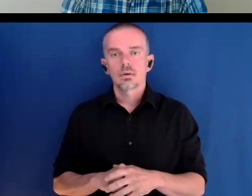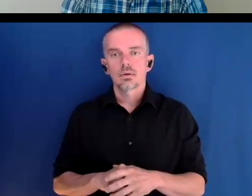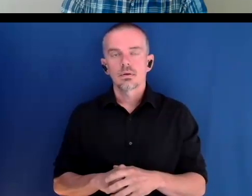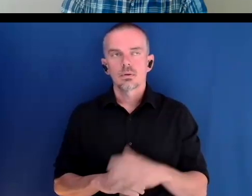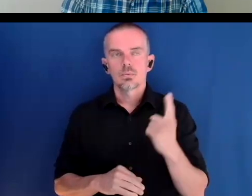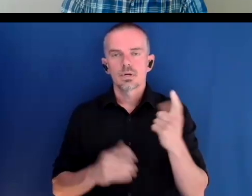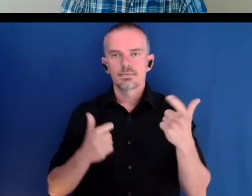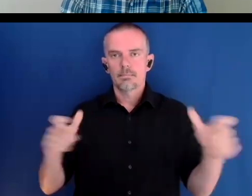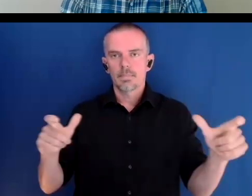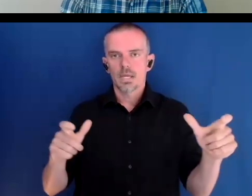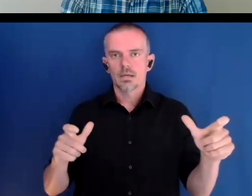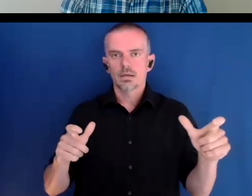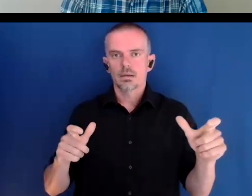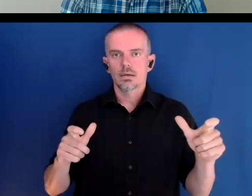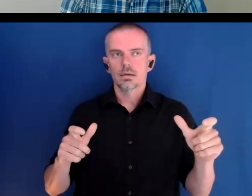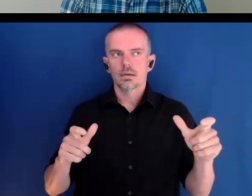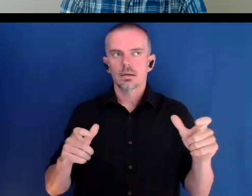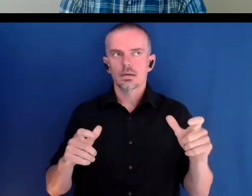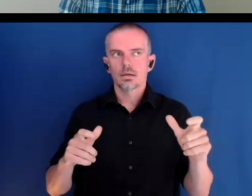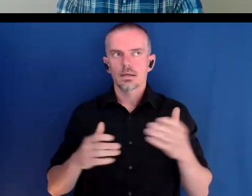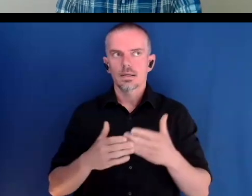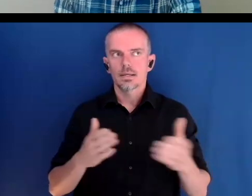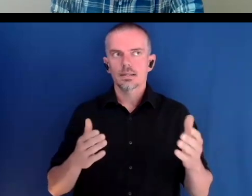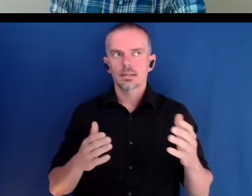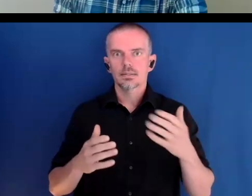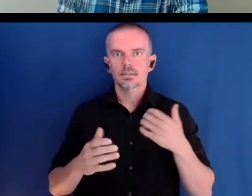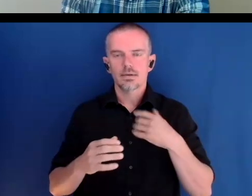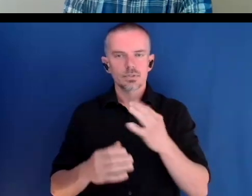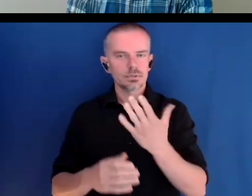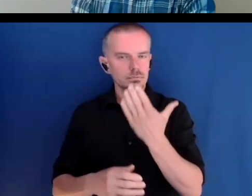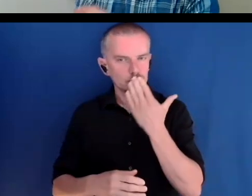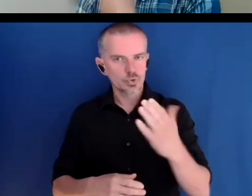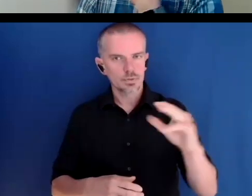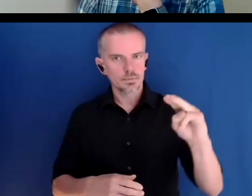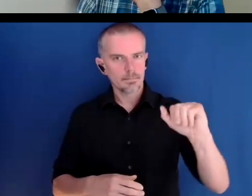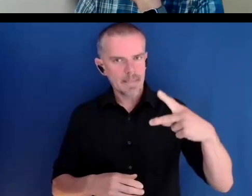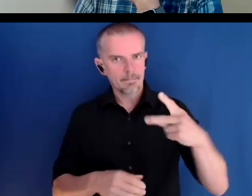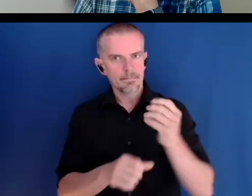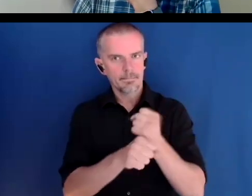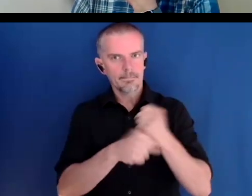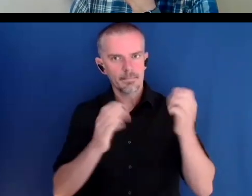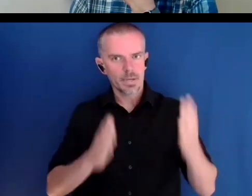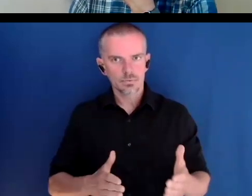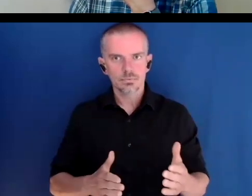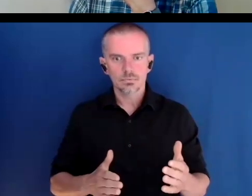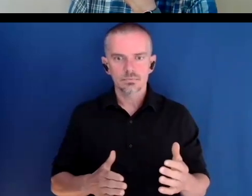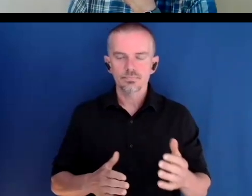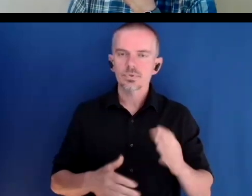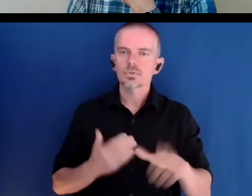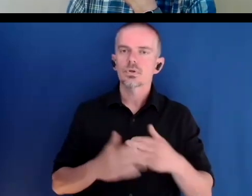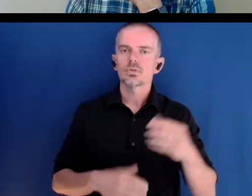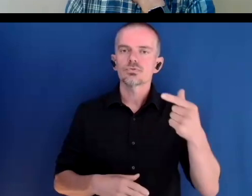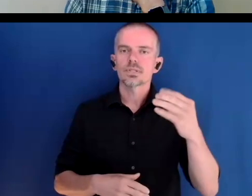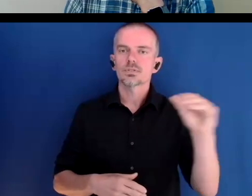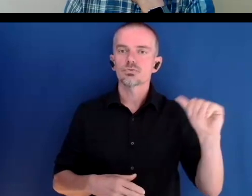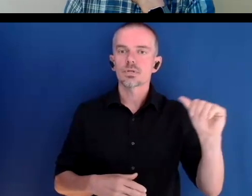of the big things is have some really good map makers, because all of these grants and agreements,